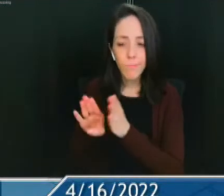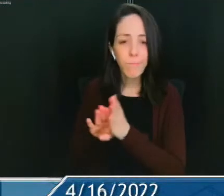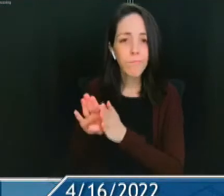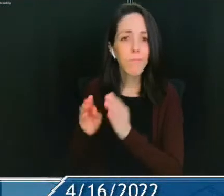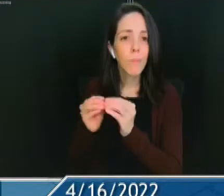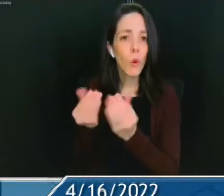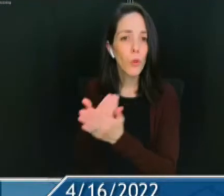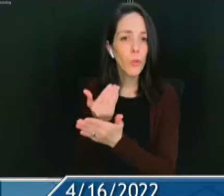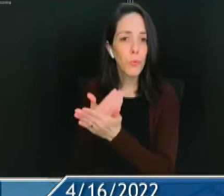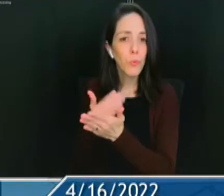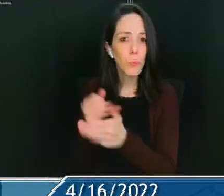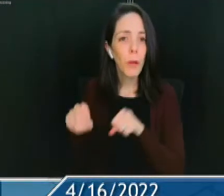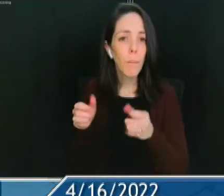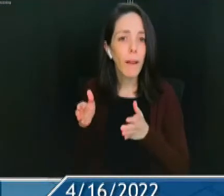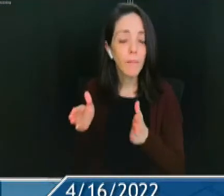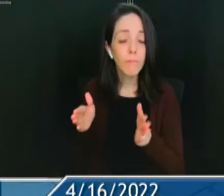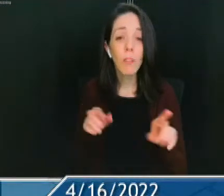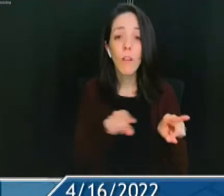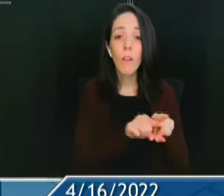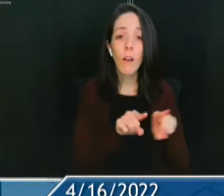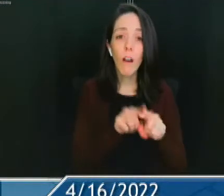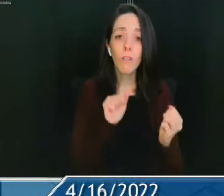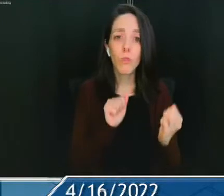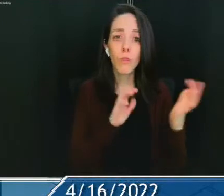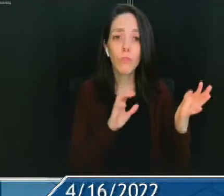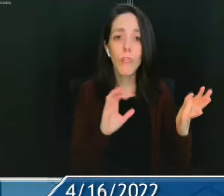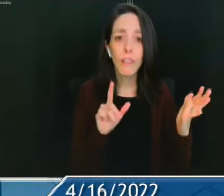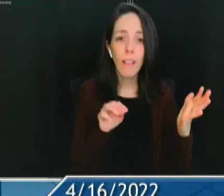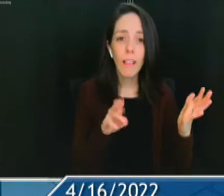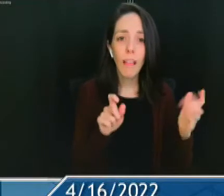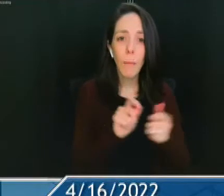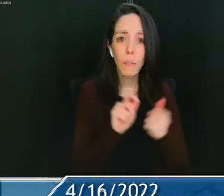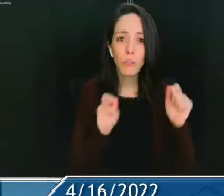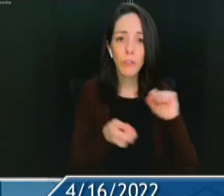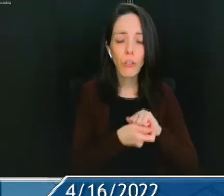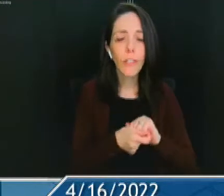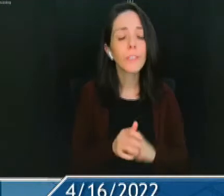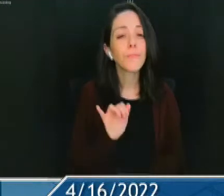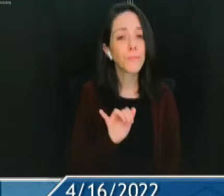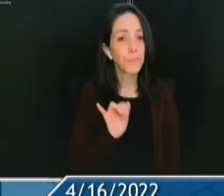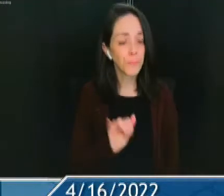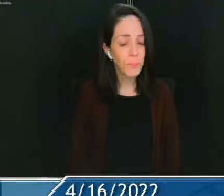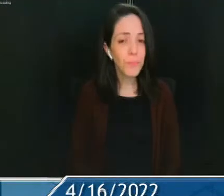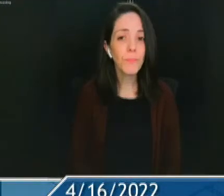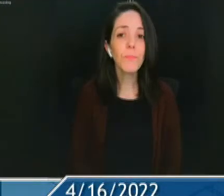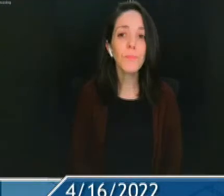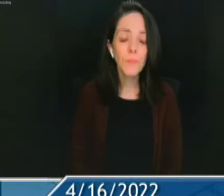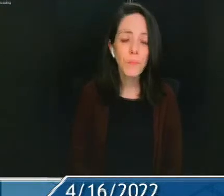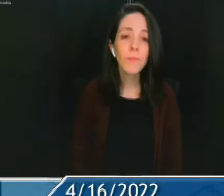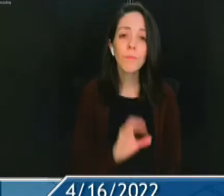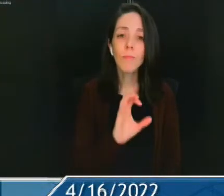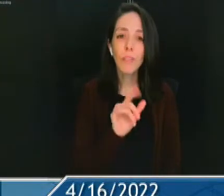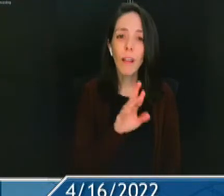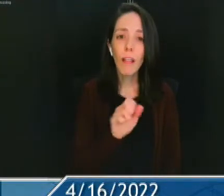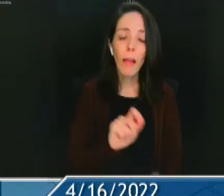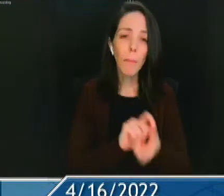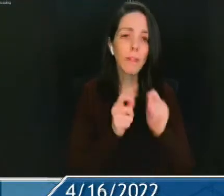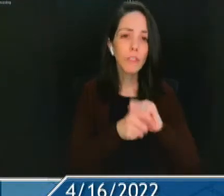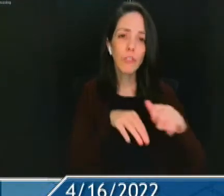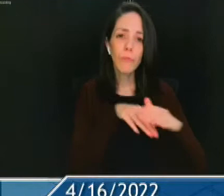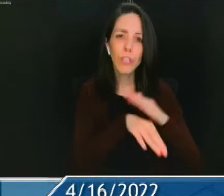urgently addressing climate emergency through investment. And to those who testified on climate change and tree investments, these are